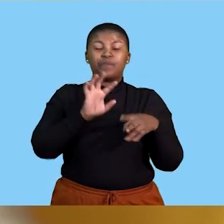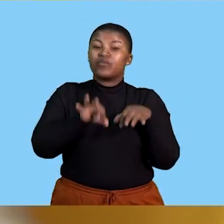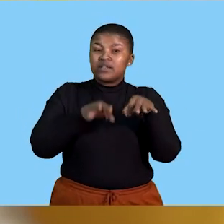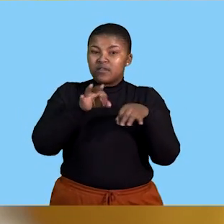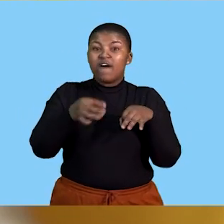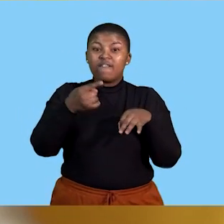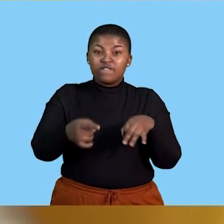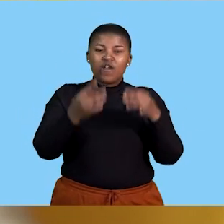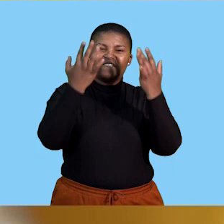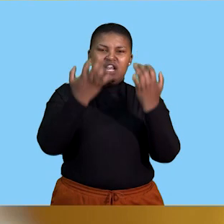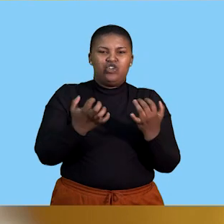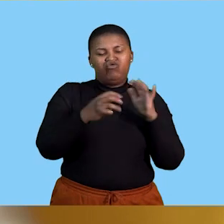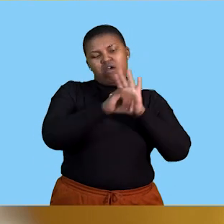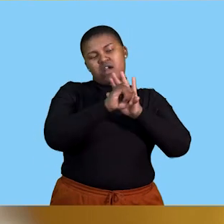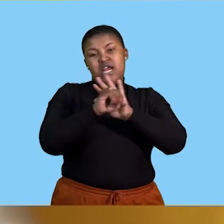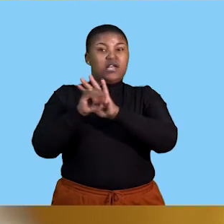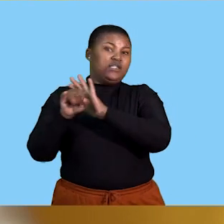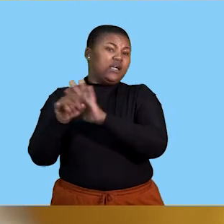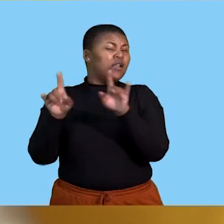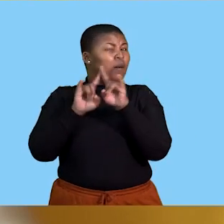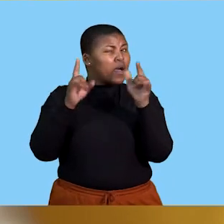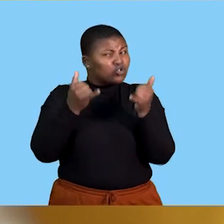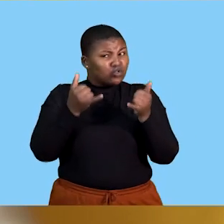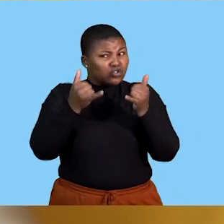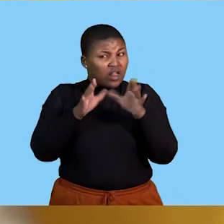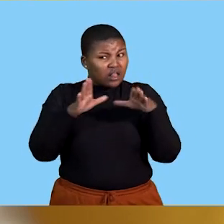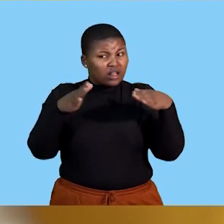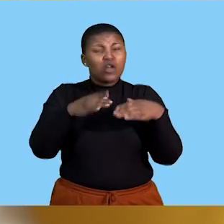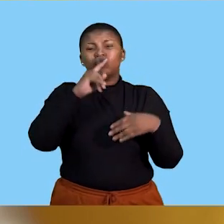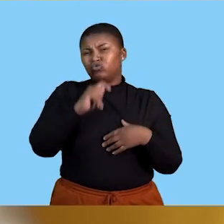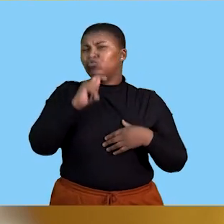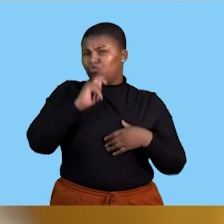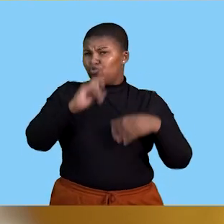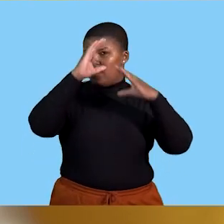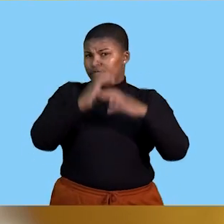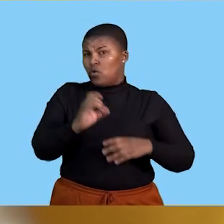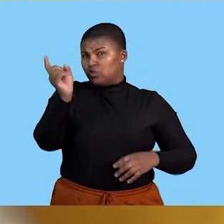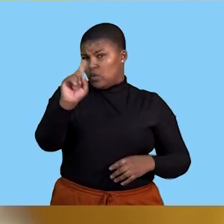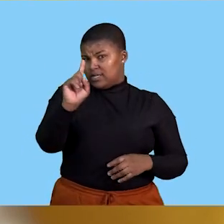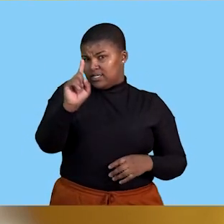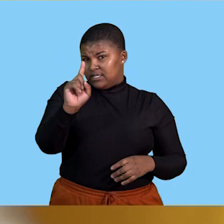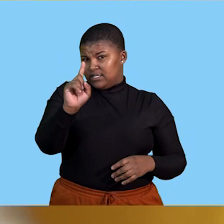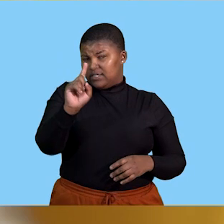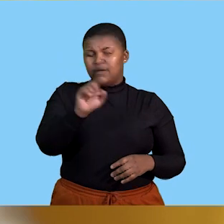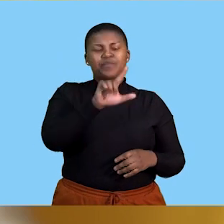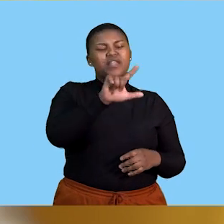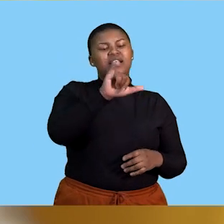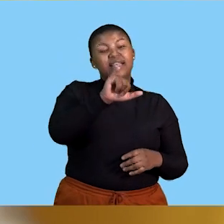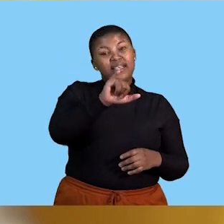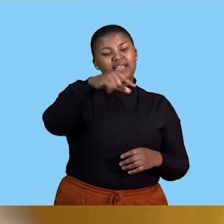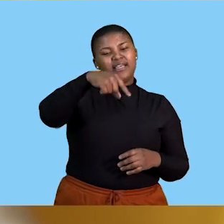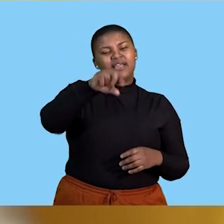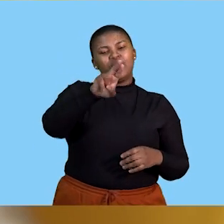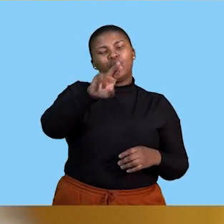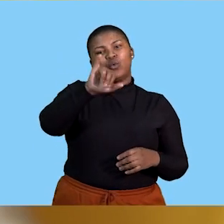of financial indicators. But then today's class, I'm going to be focusing on liquidity